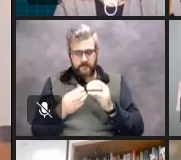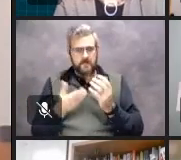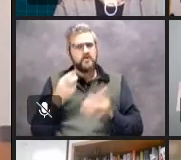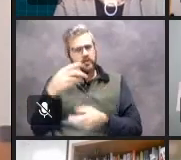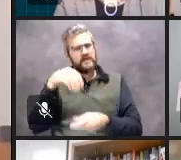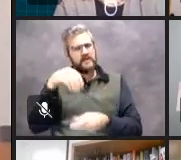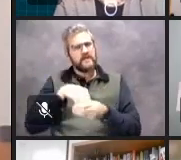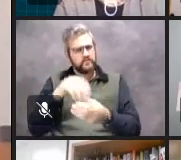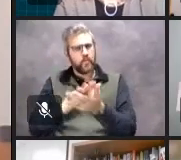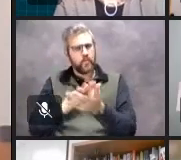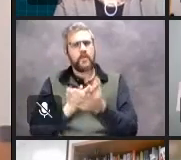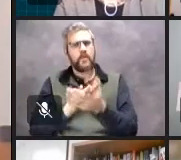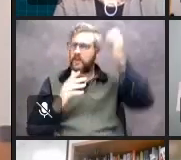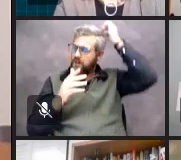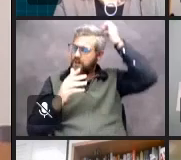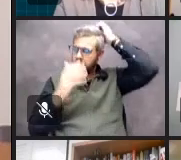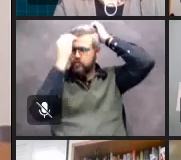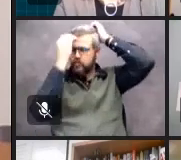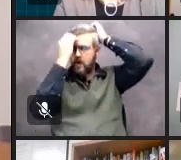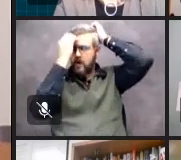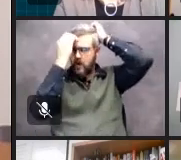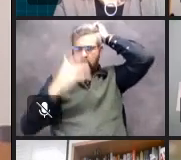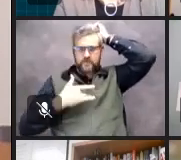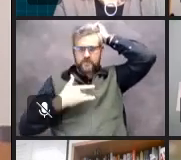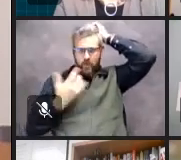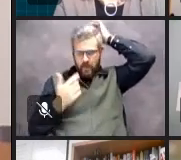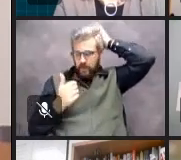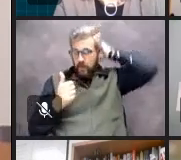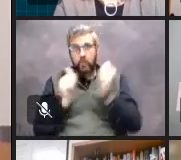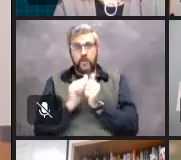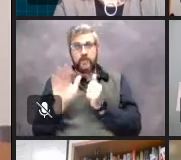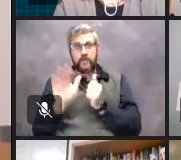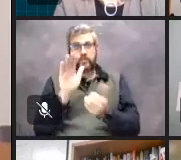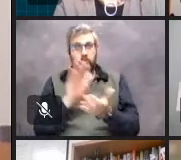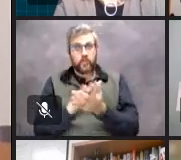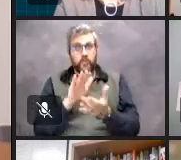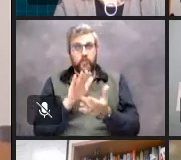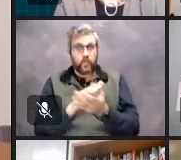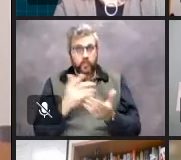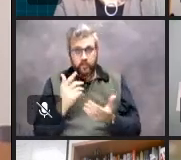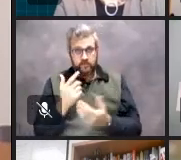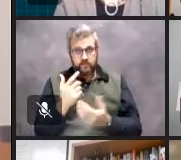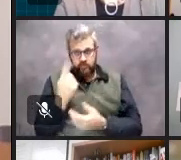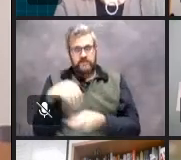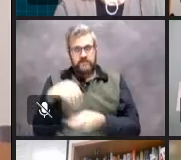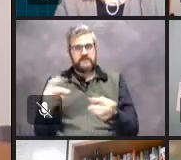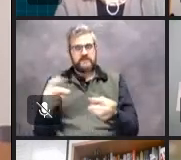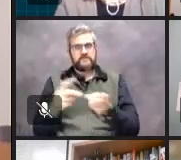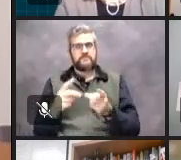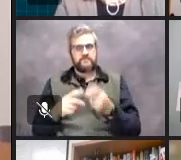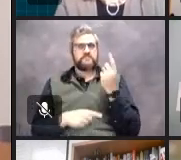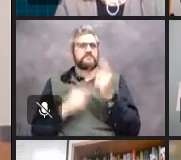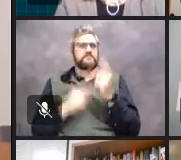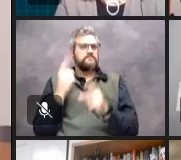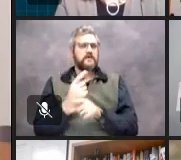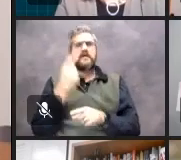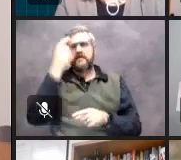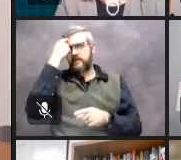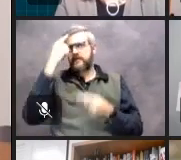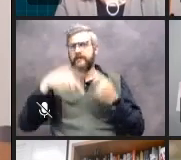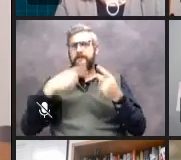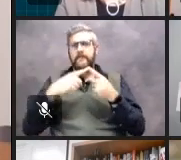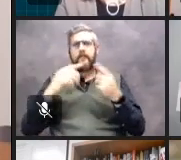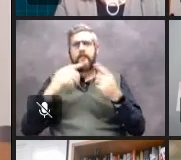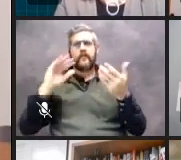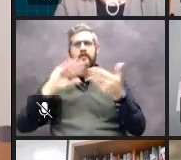school and you kind of are interested, you know what's going on in your school, you know what's going to go on in the district. But when you think about a community and you